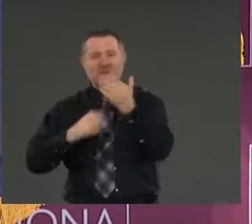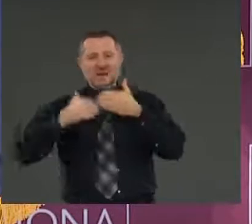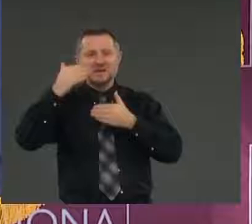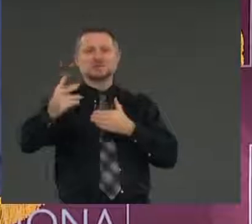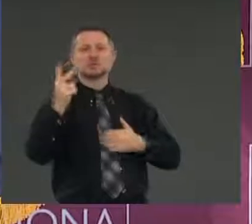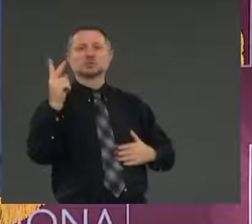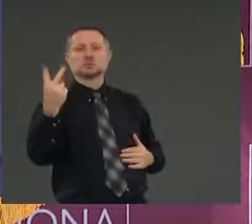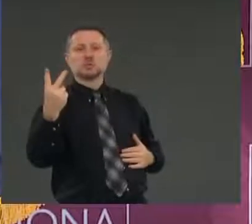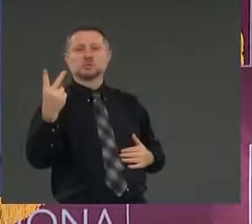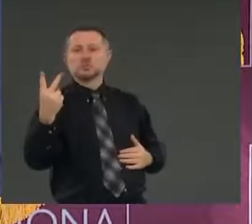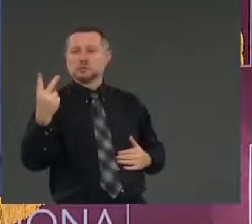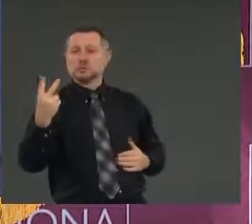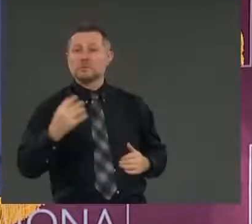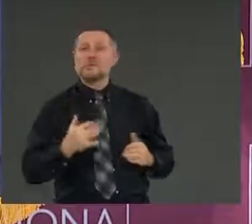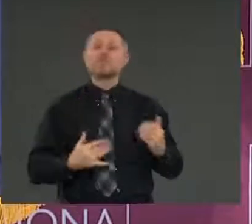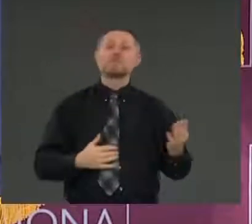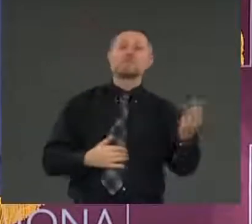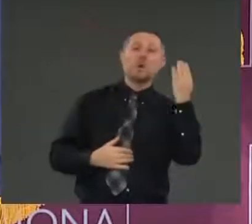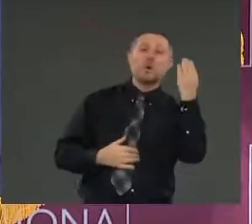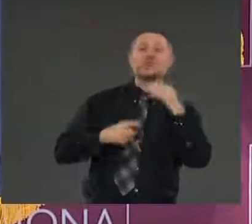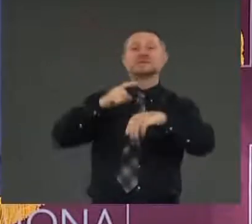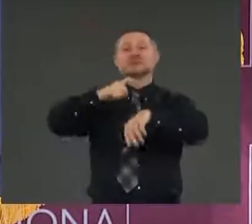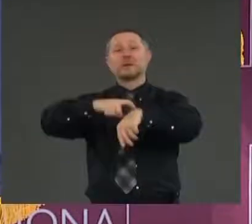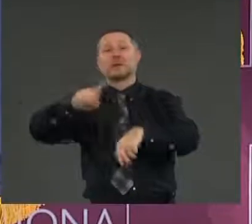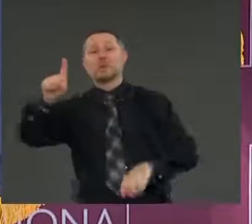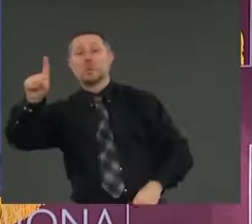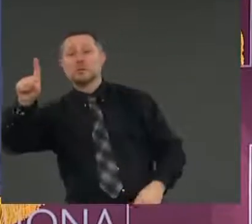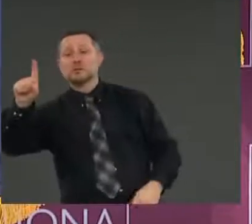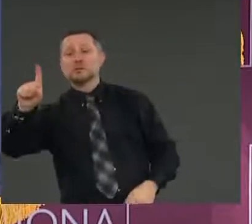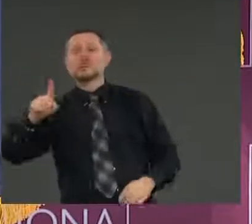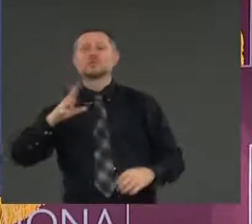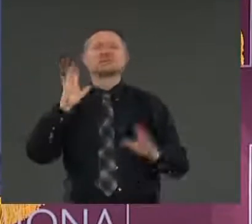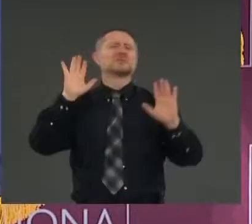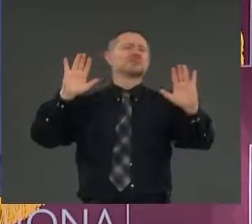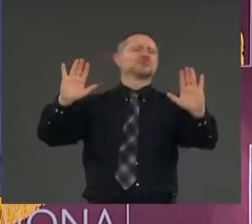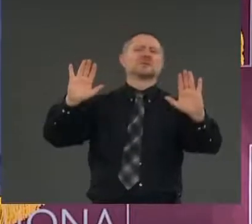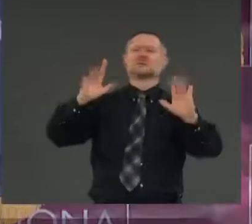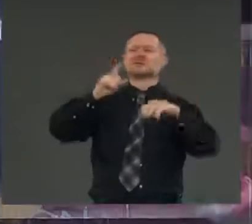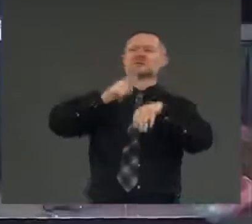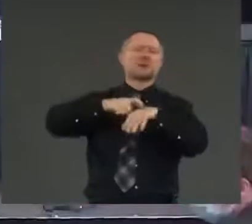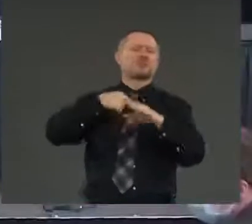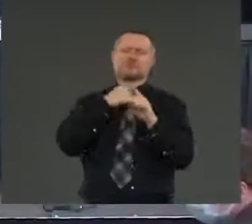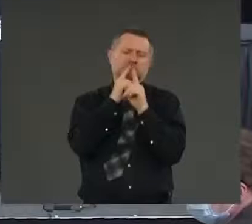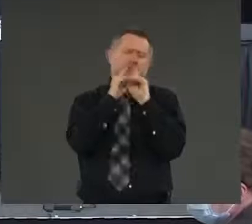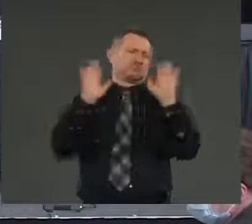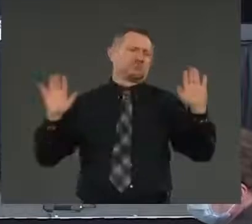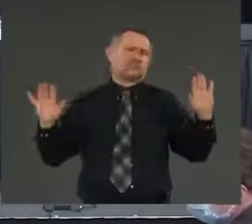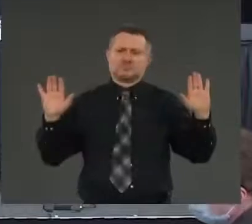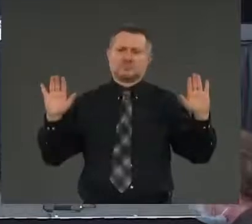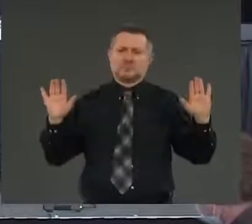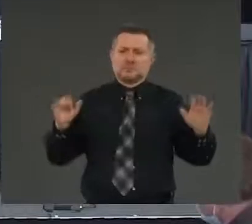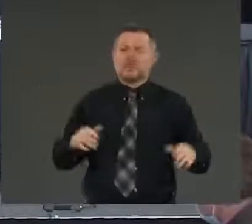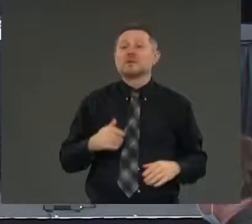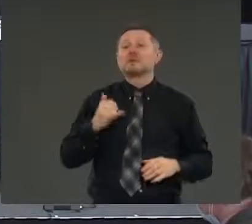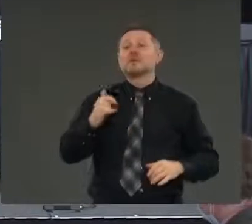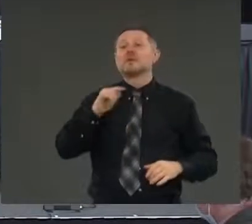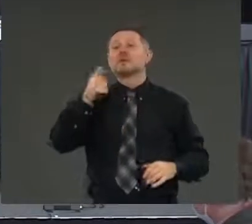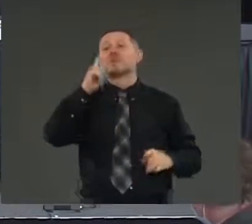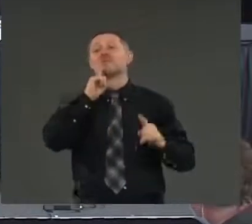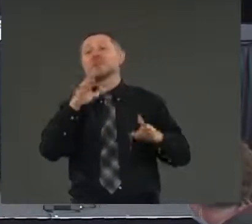morning and 1 o'clock, I never talked to anyone about timing, morning or 1 o'clock. Phase 3 for restaurants, dining